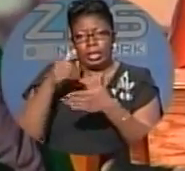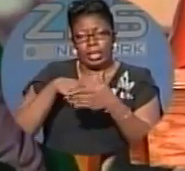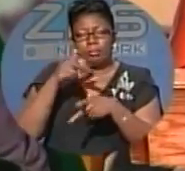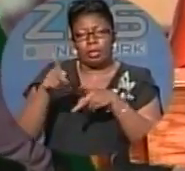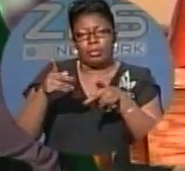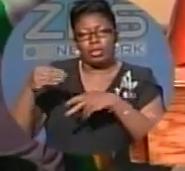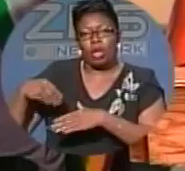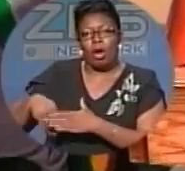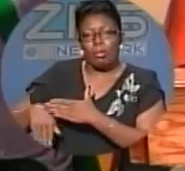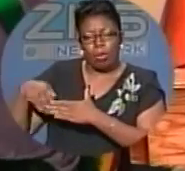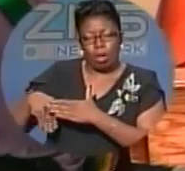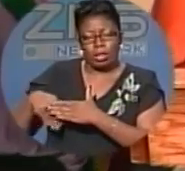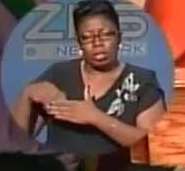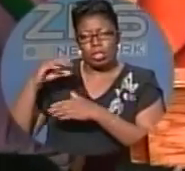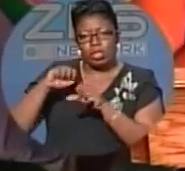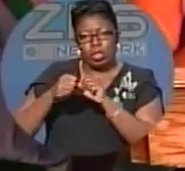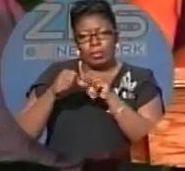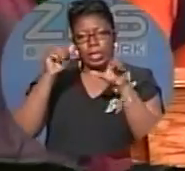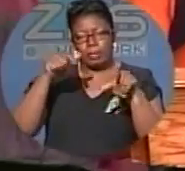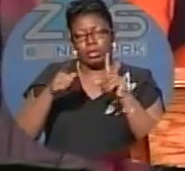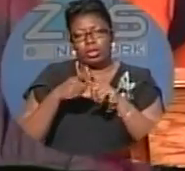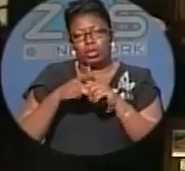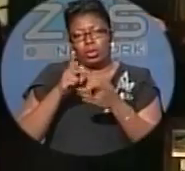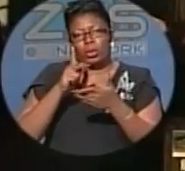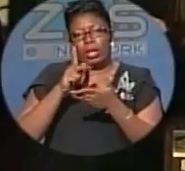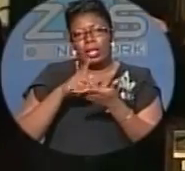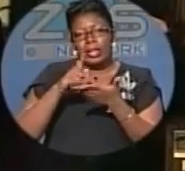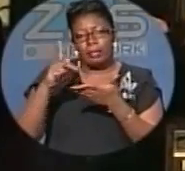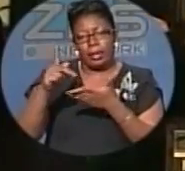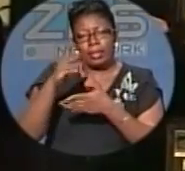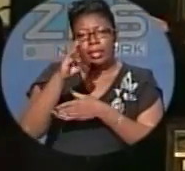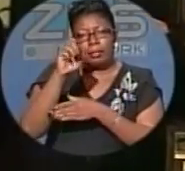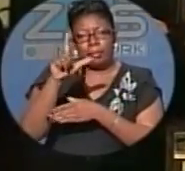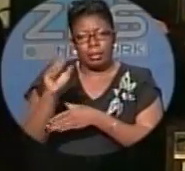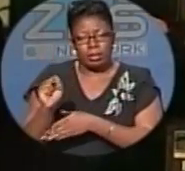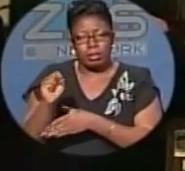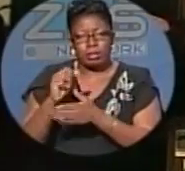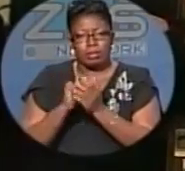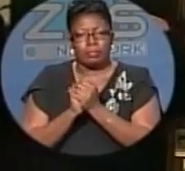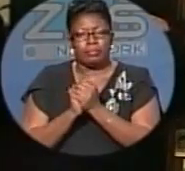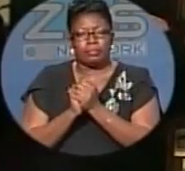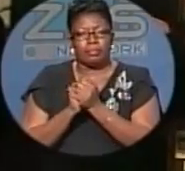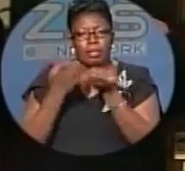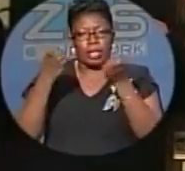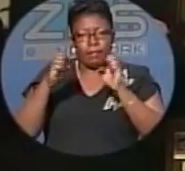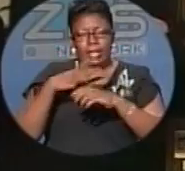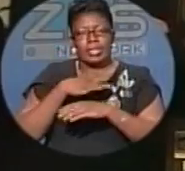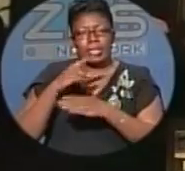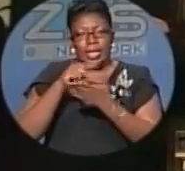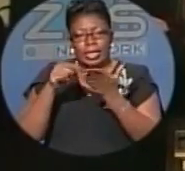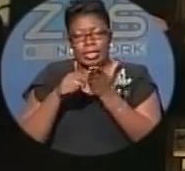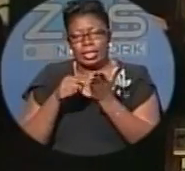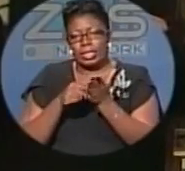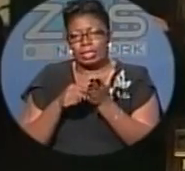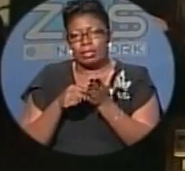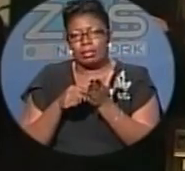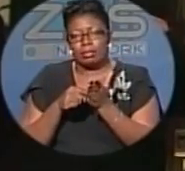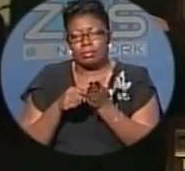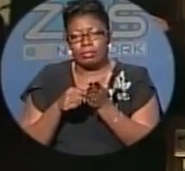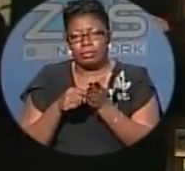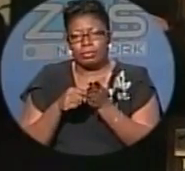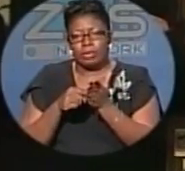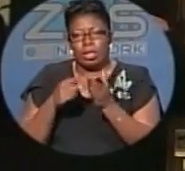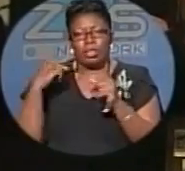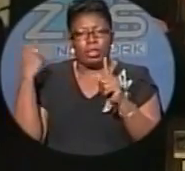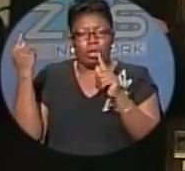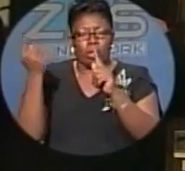so that they are able to pay their bills. It's going to be incumbent that events like this, we don't take it for granted. The